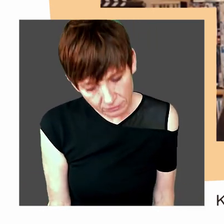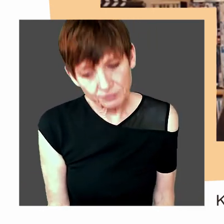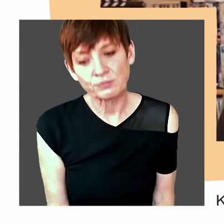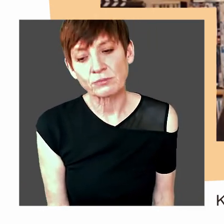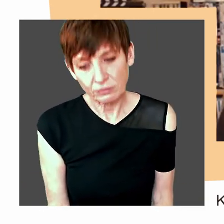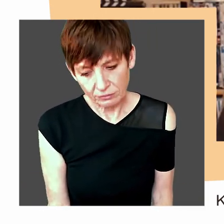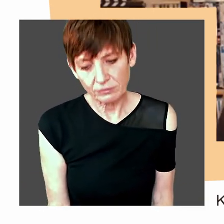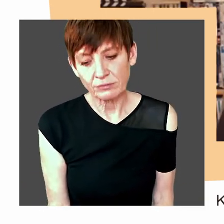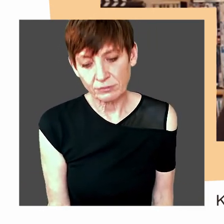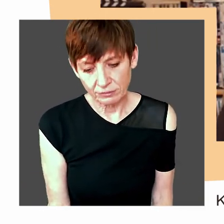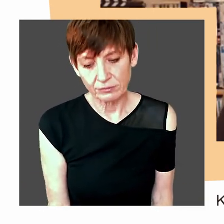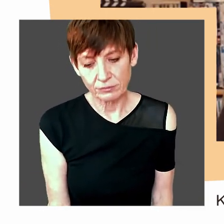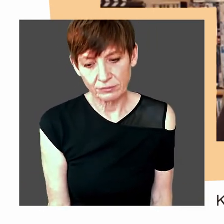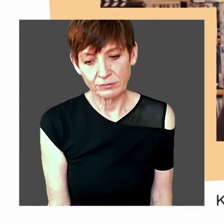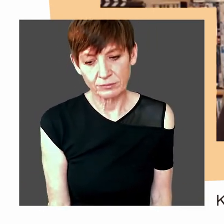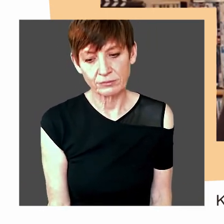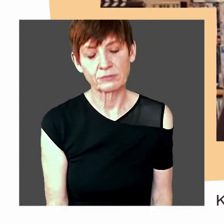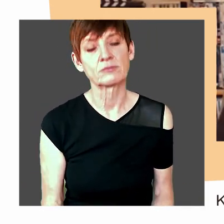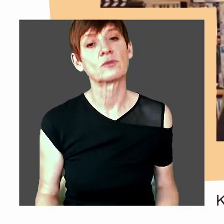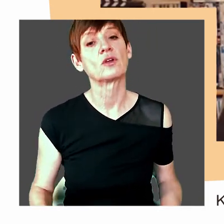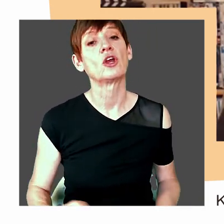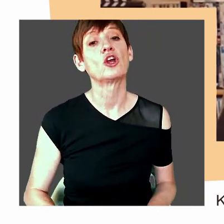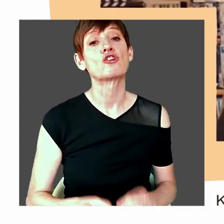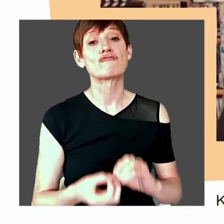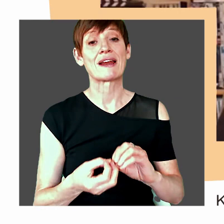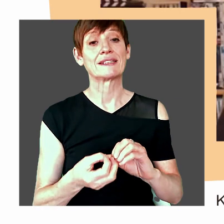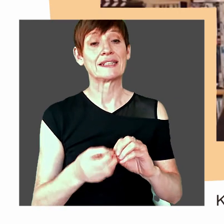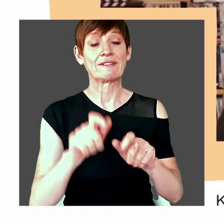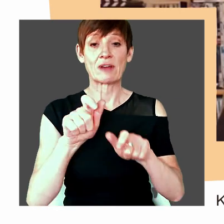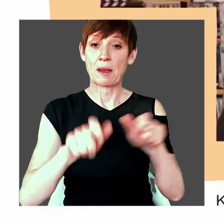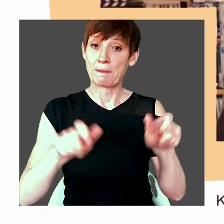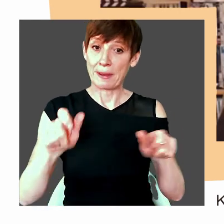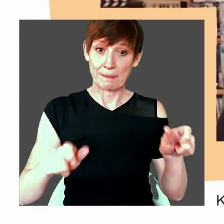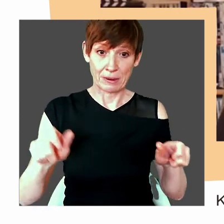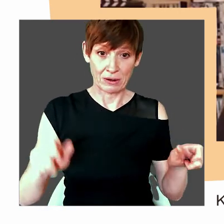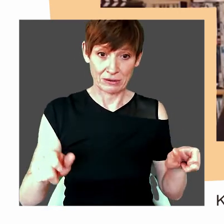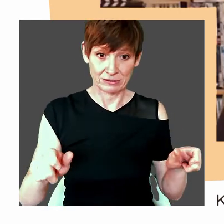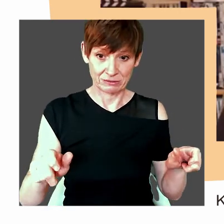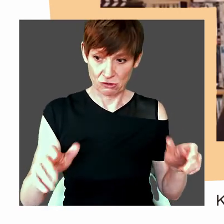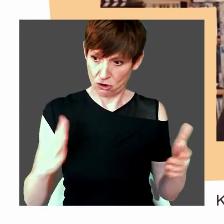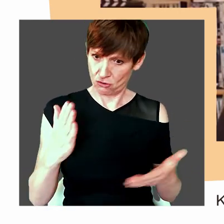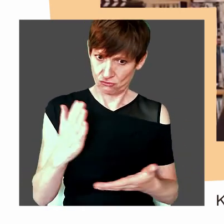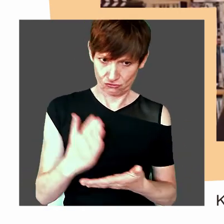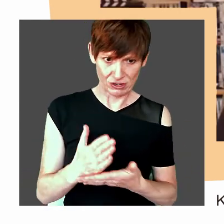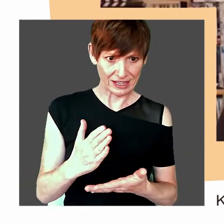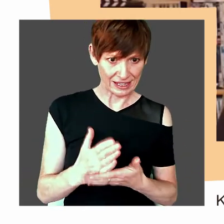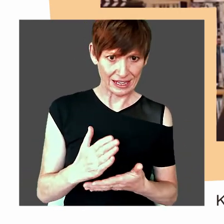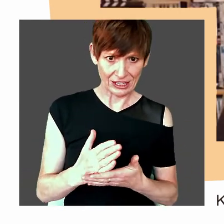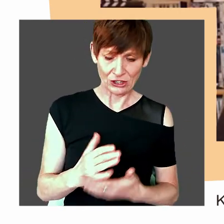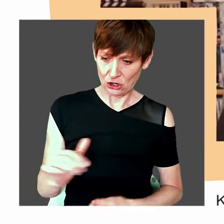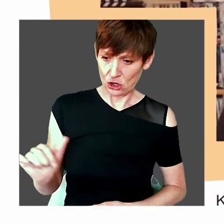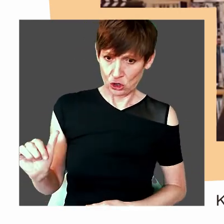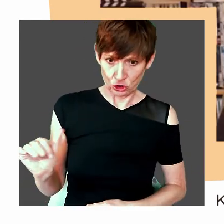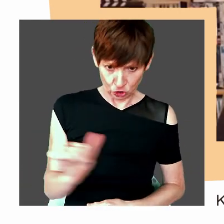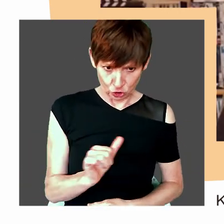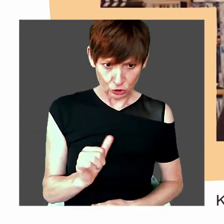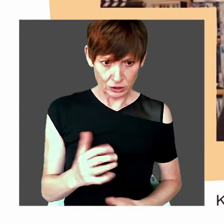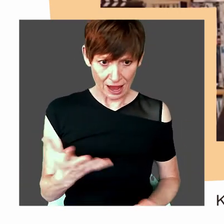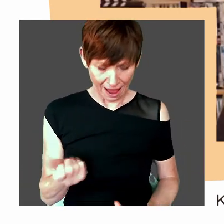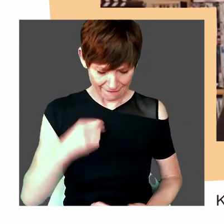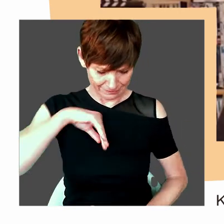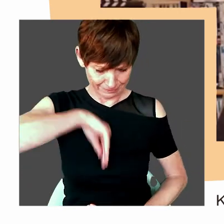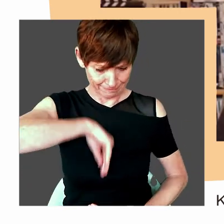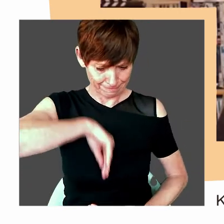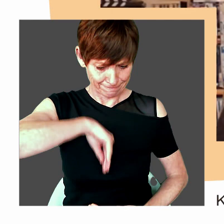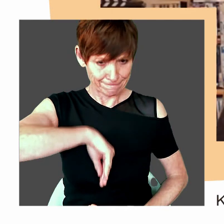creative people should be the most well equipped to deal with change, because responding to your environment and kind of working through that